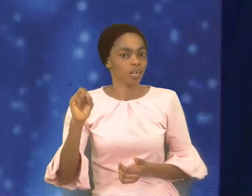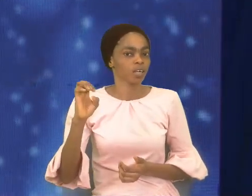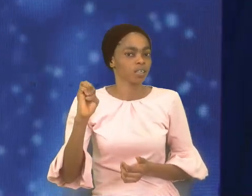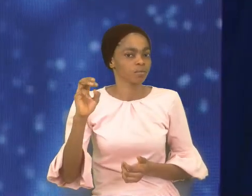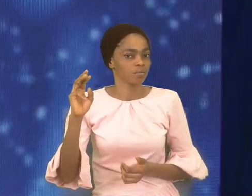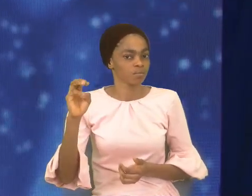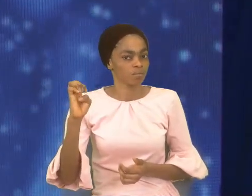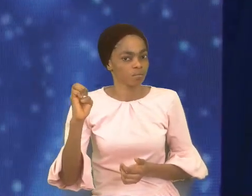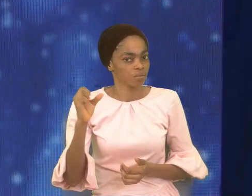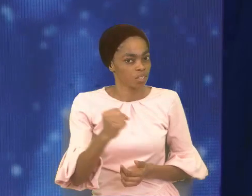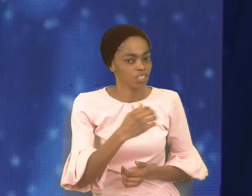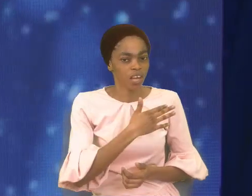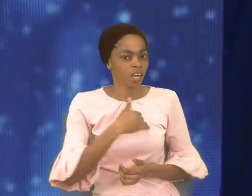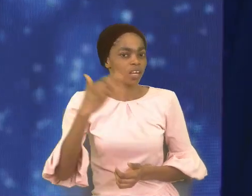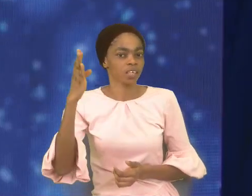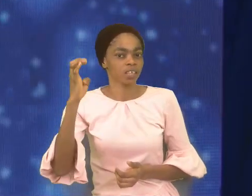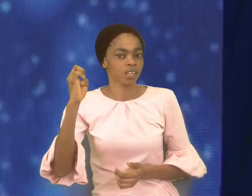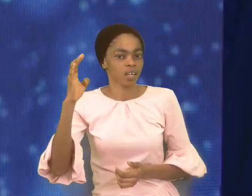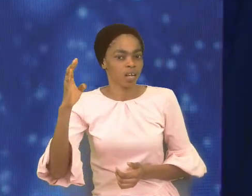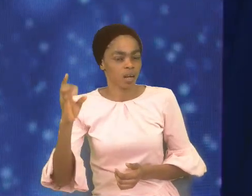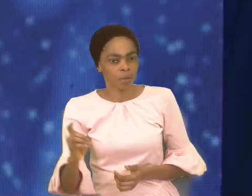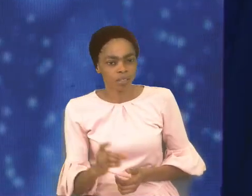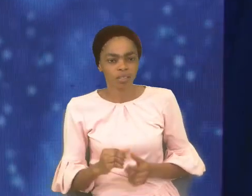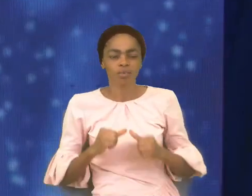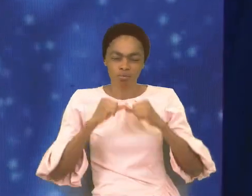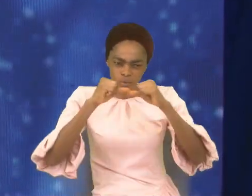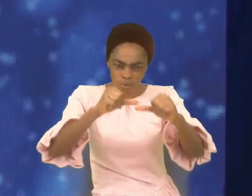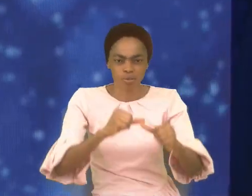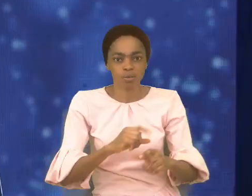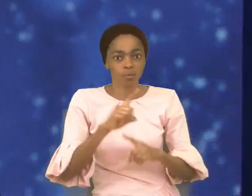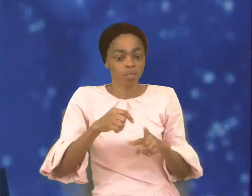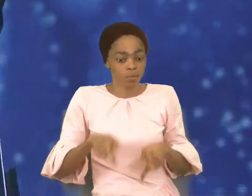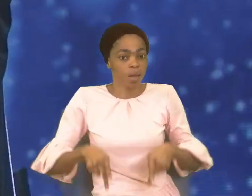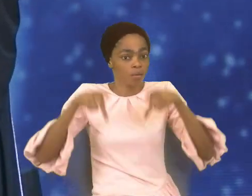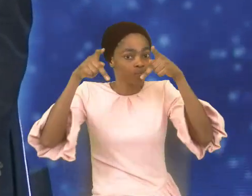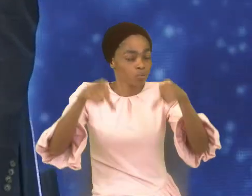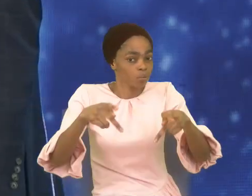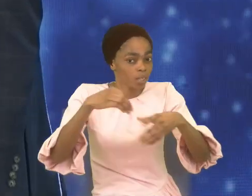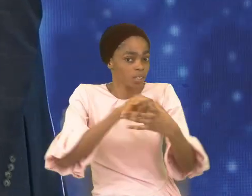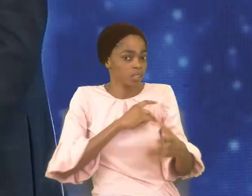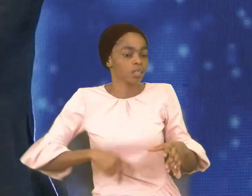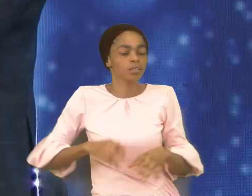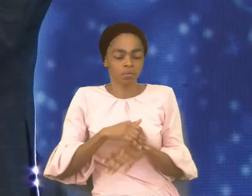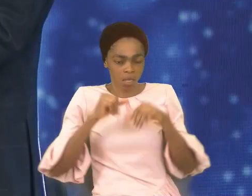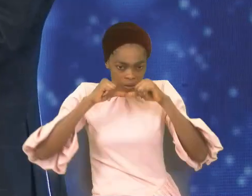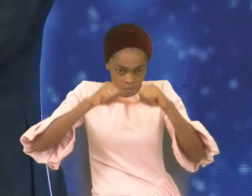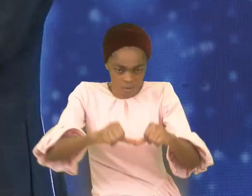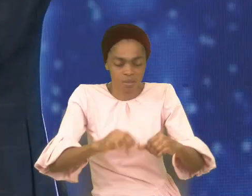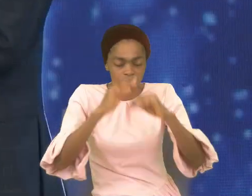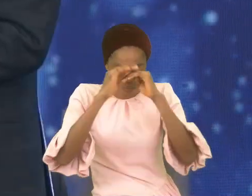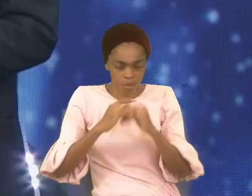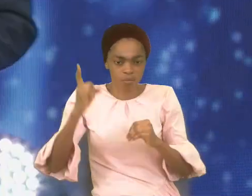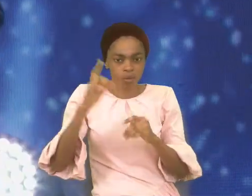the Lord. When the threat came, they continued worshiping the Lord. When they made the fire, the fiery furnace, they